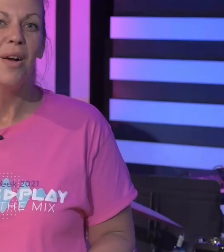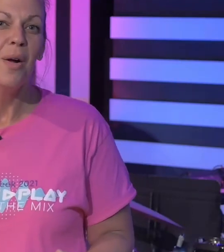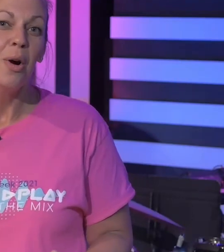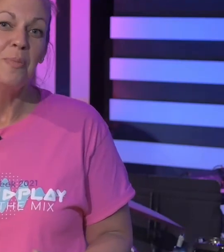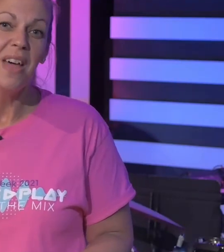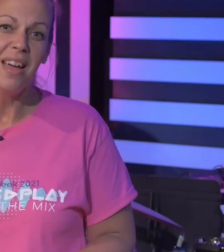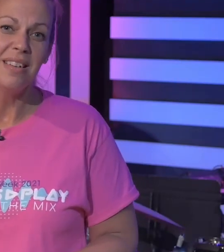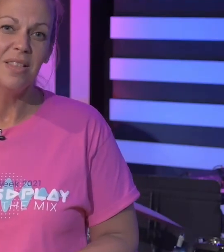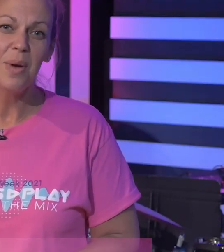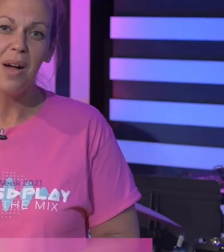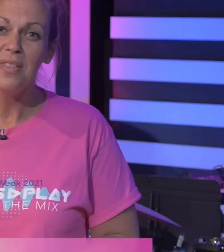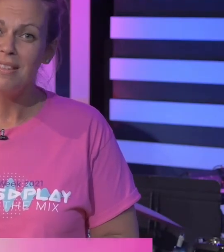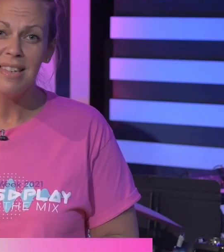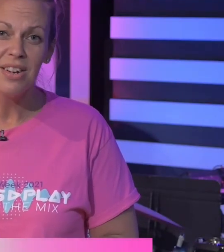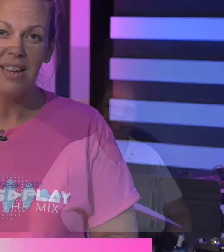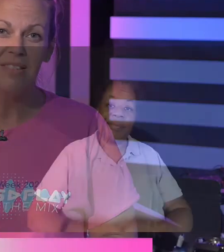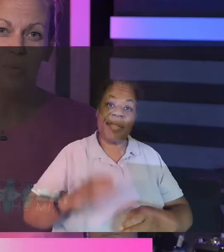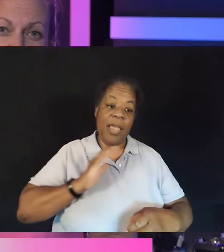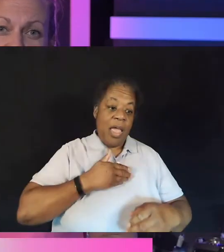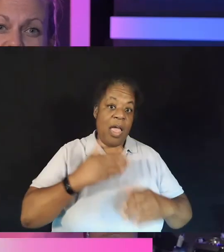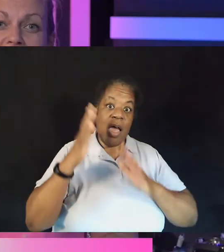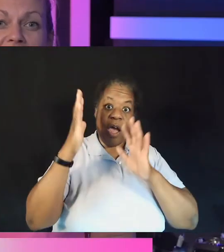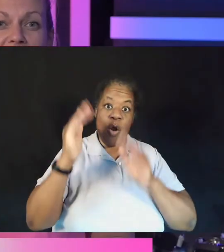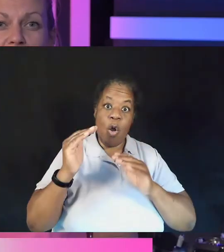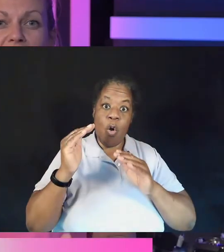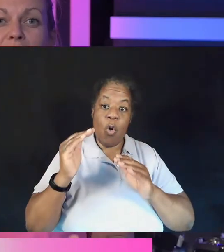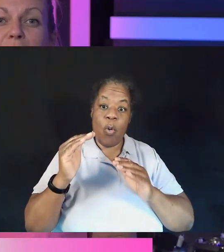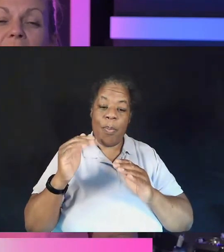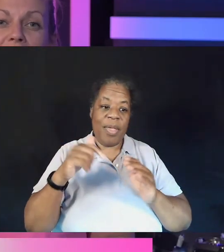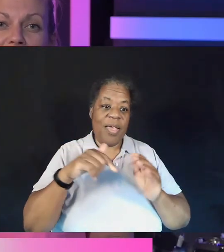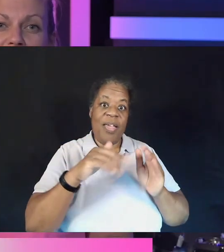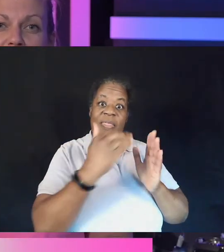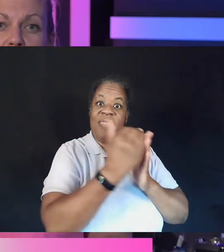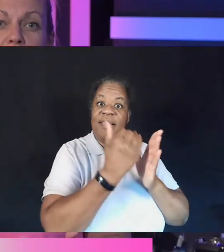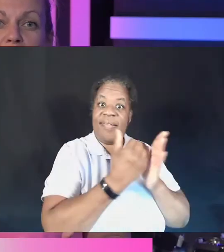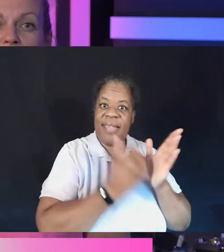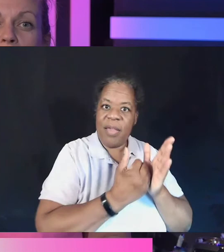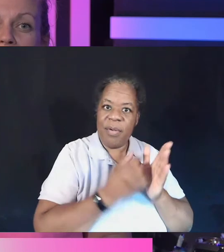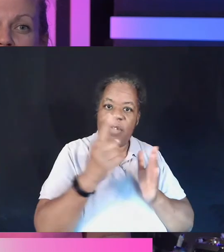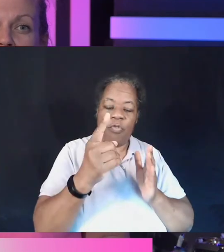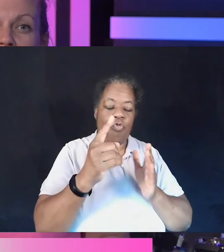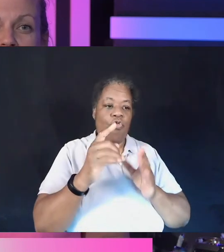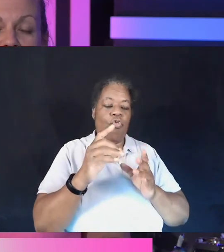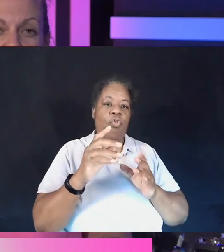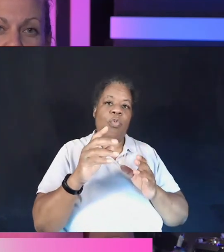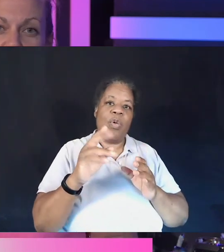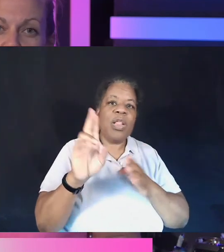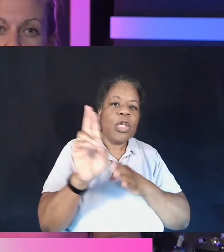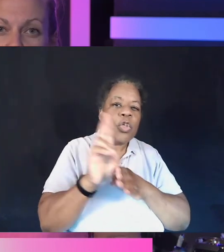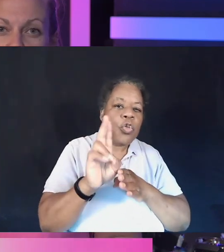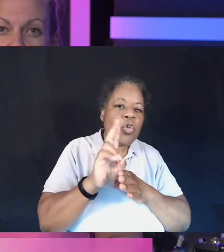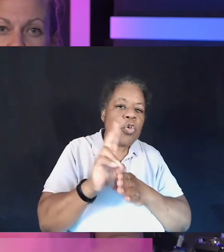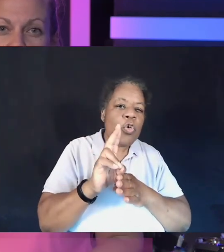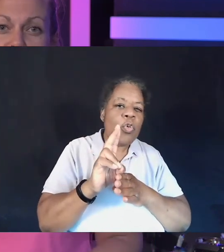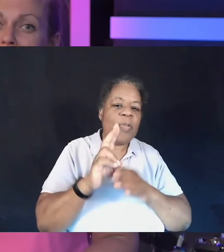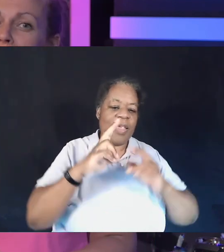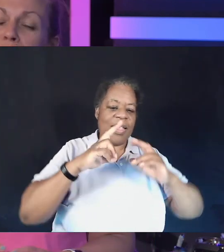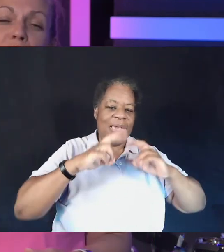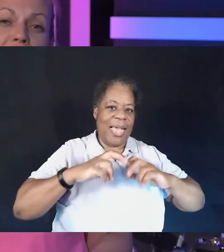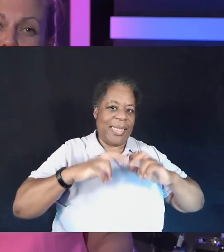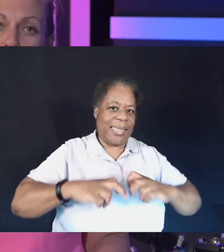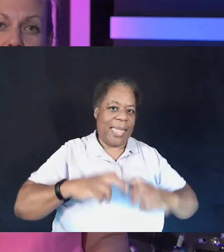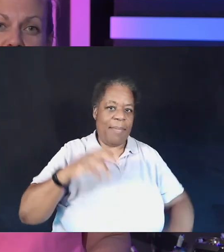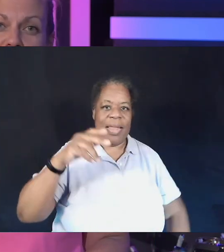It is our hope that throughout this series, you will take time to utilize the Reimagining the Examine app. This